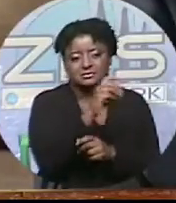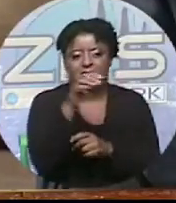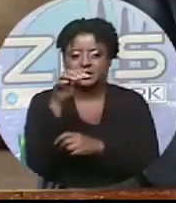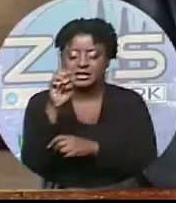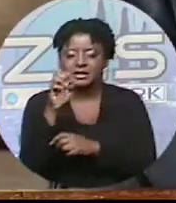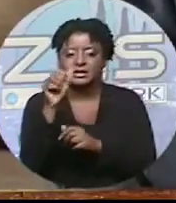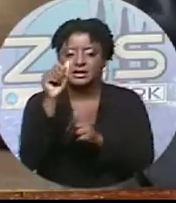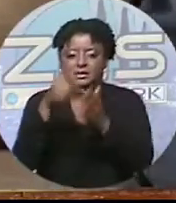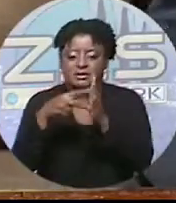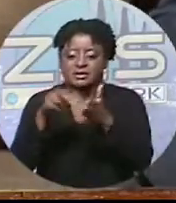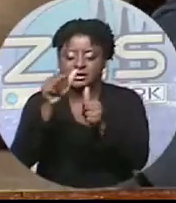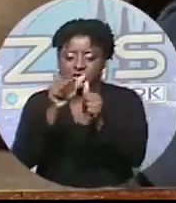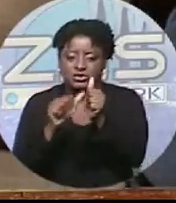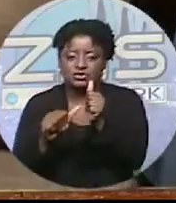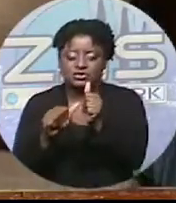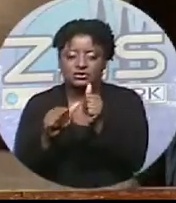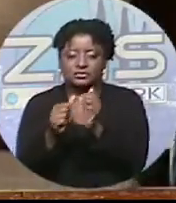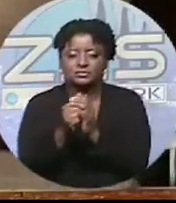each